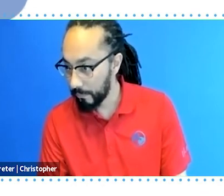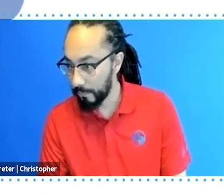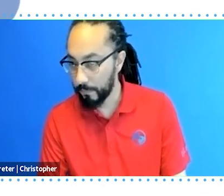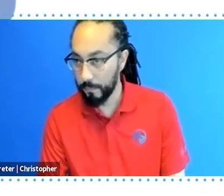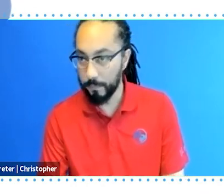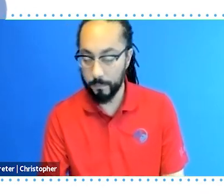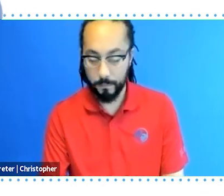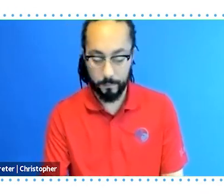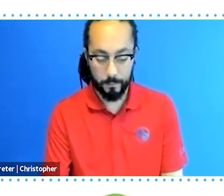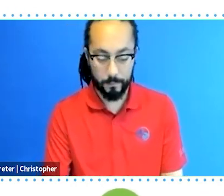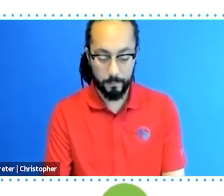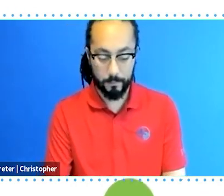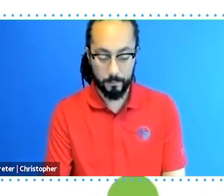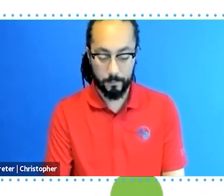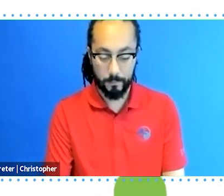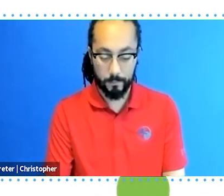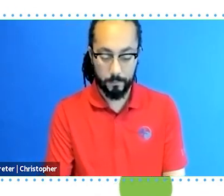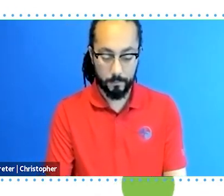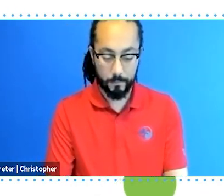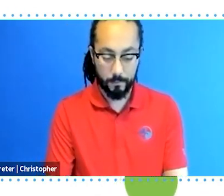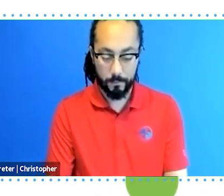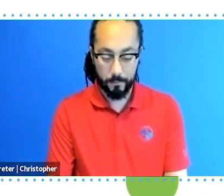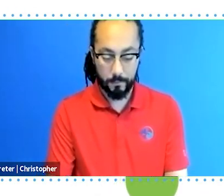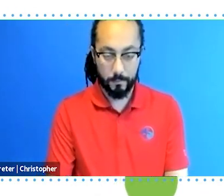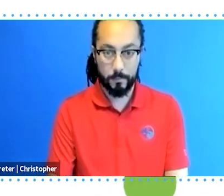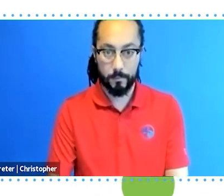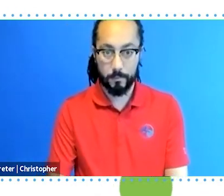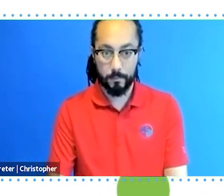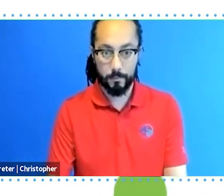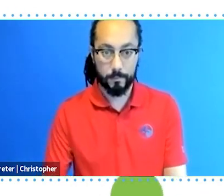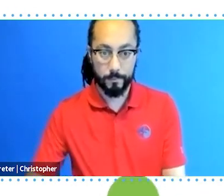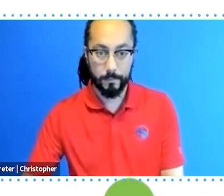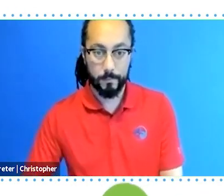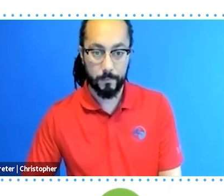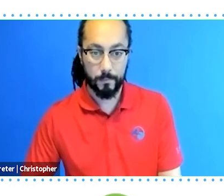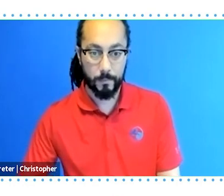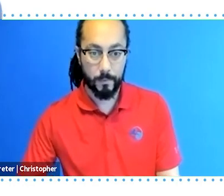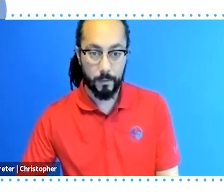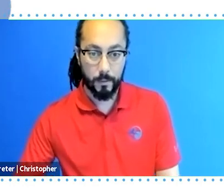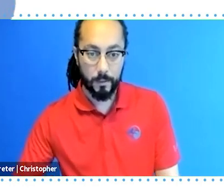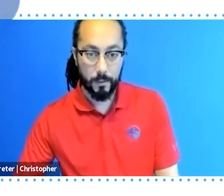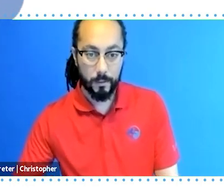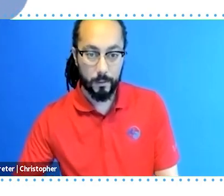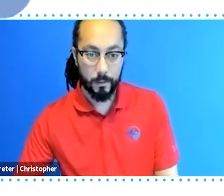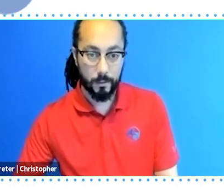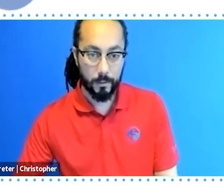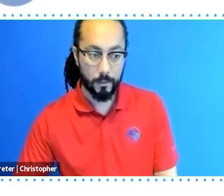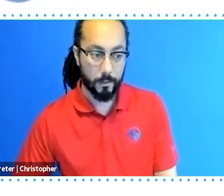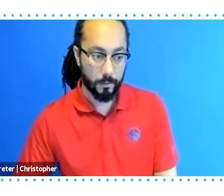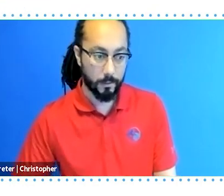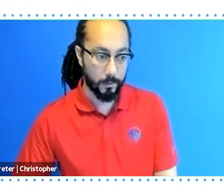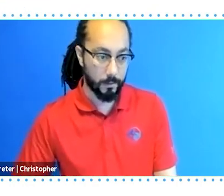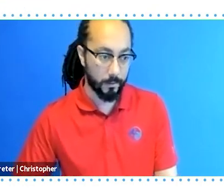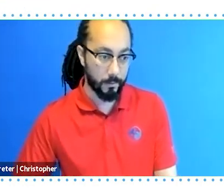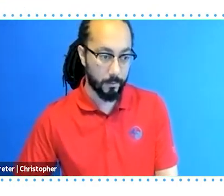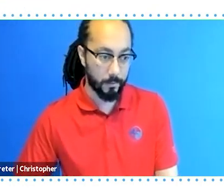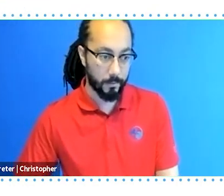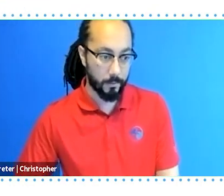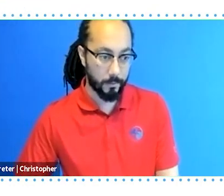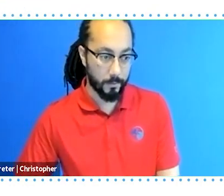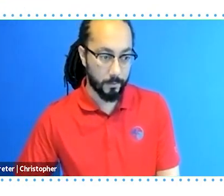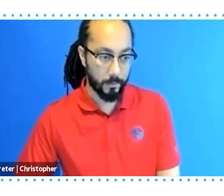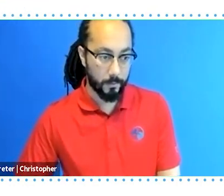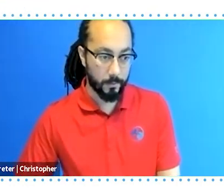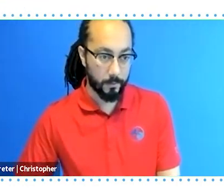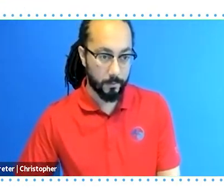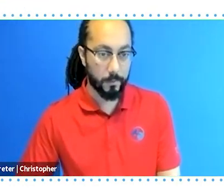not that the governance and the boards is the problem? And what you would say to that? Because in the business world, in the for-profit